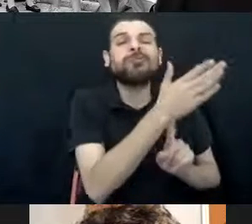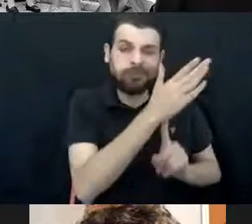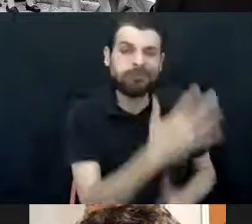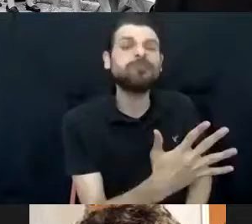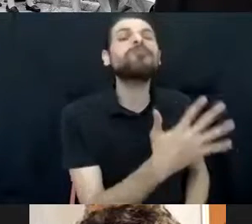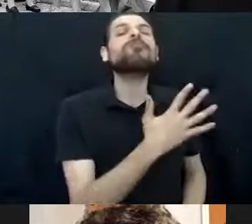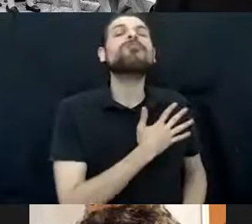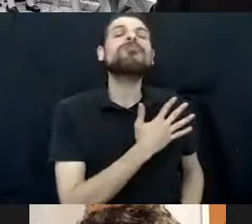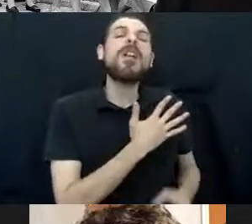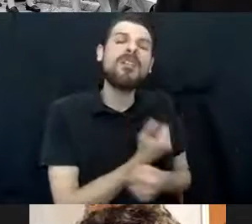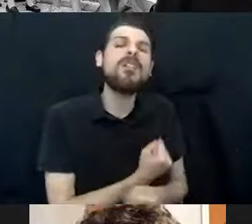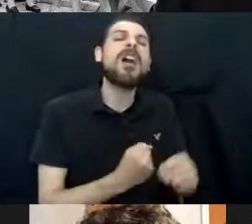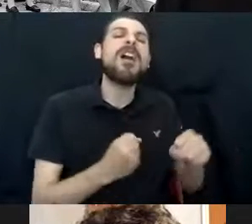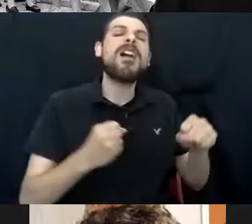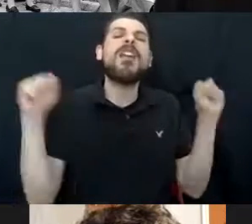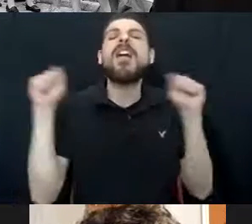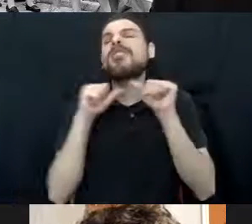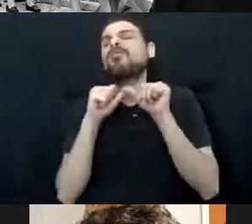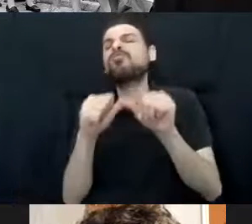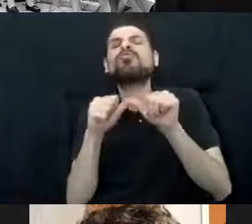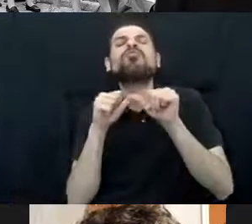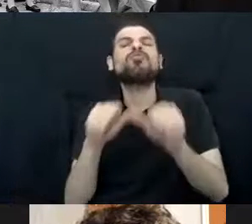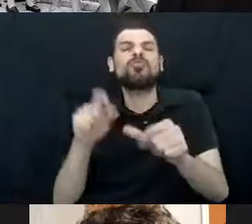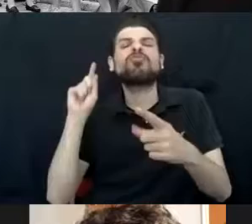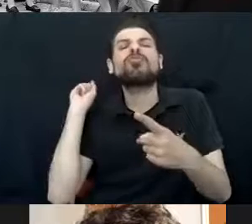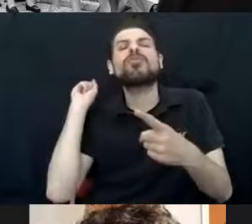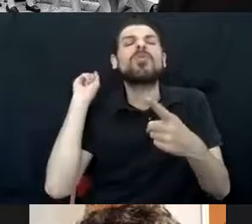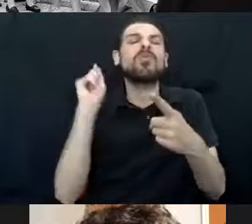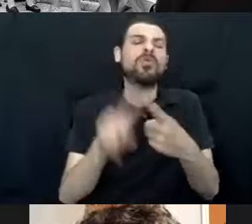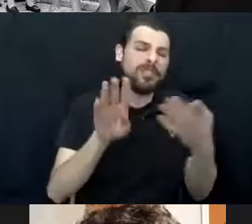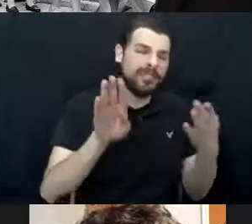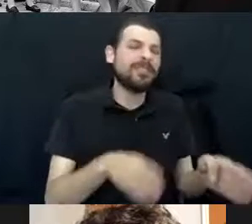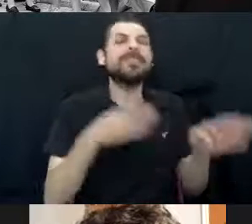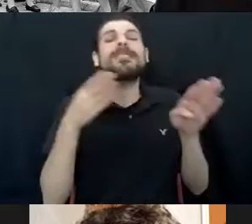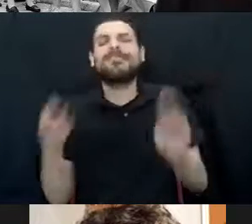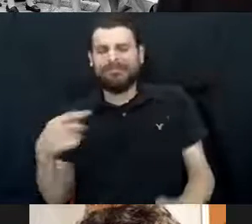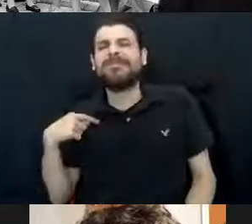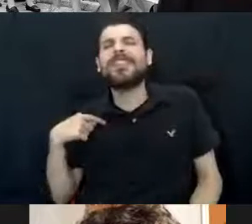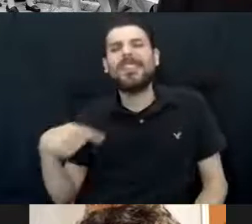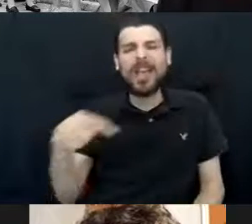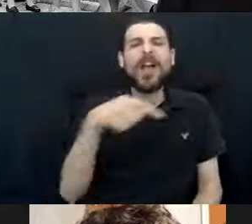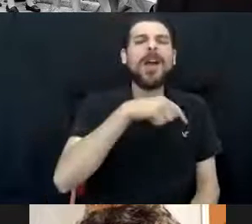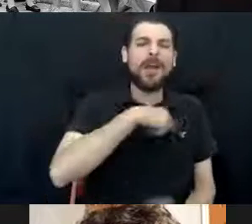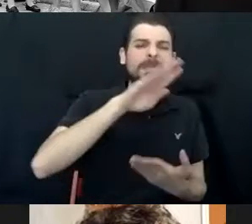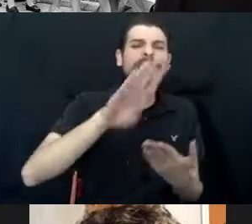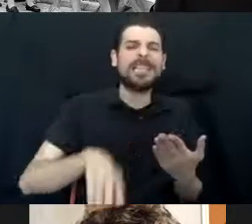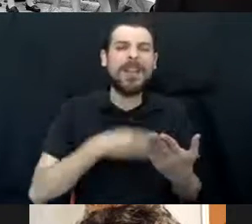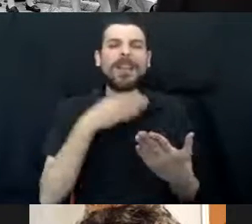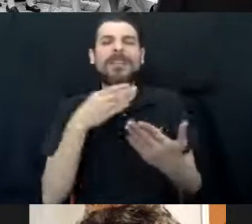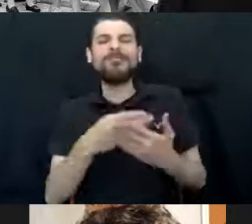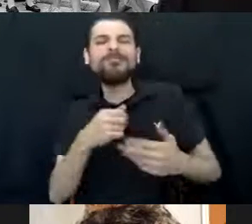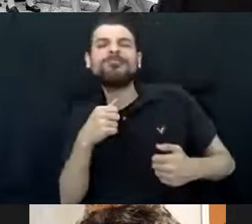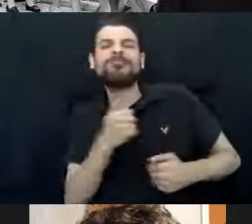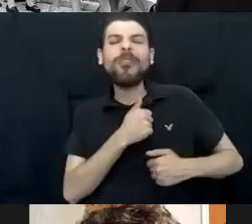up until we die. Yes, we are soldiers in the army.